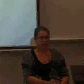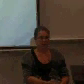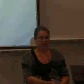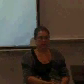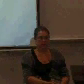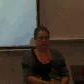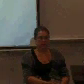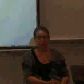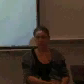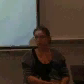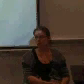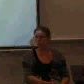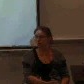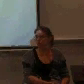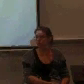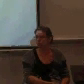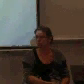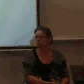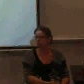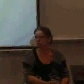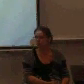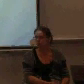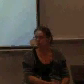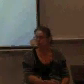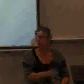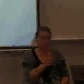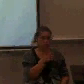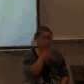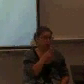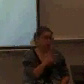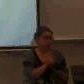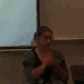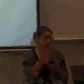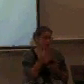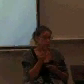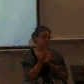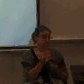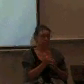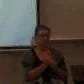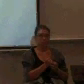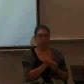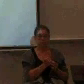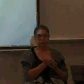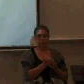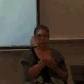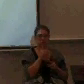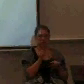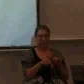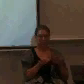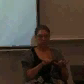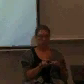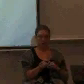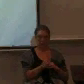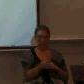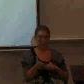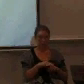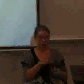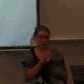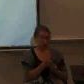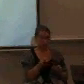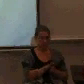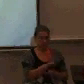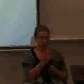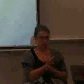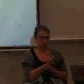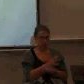Because a virus cannot reproduce on its own. That's true. That's why. And it really can't do much of it. It completely uses